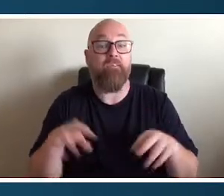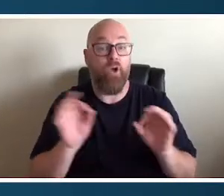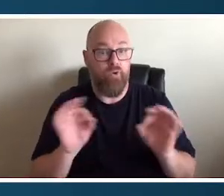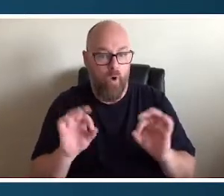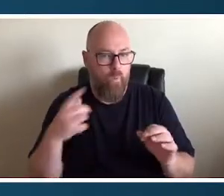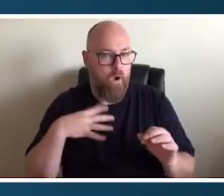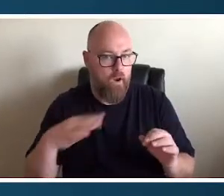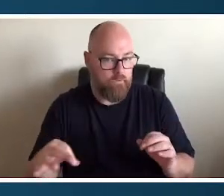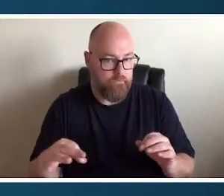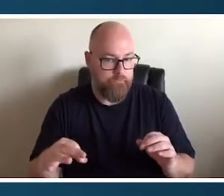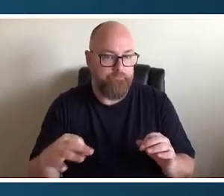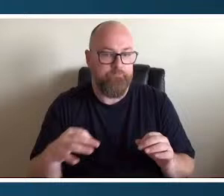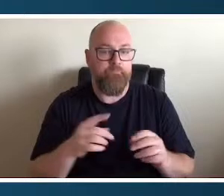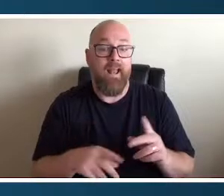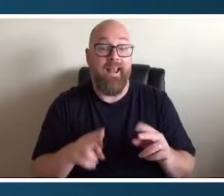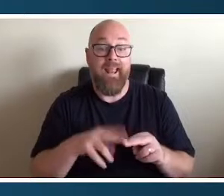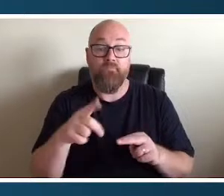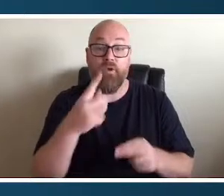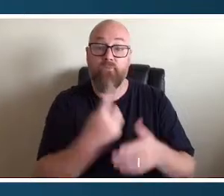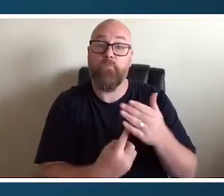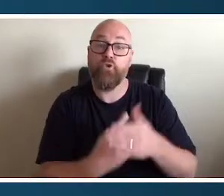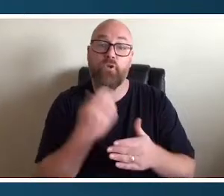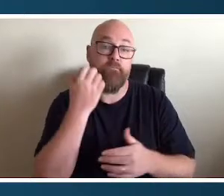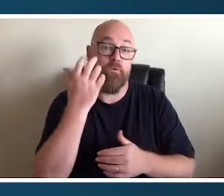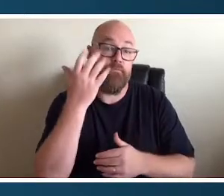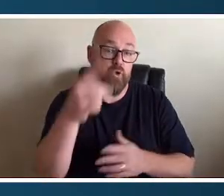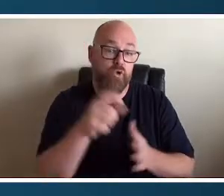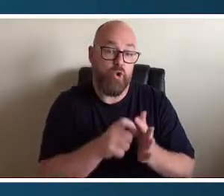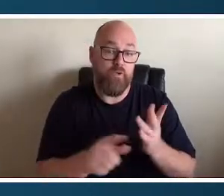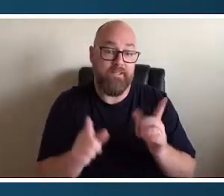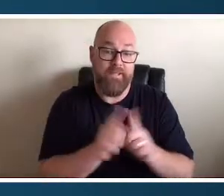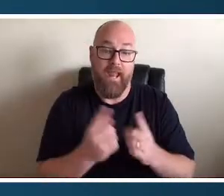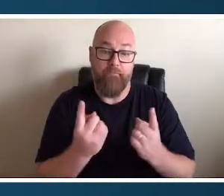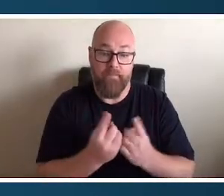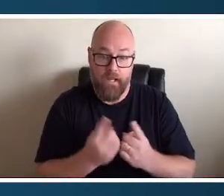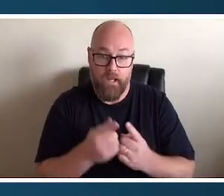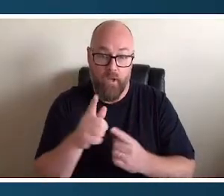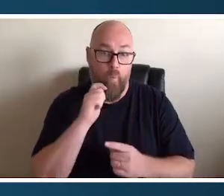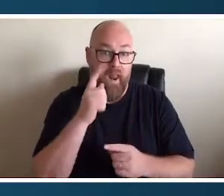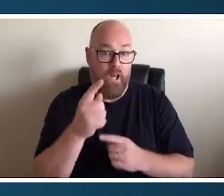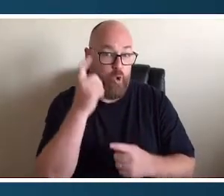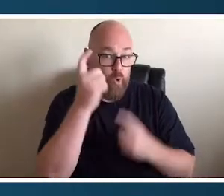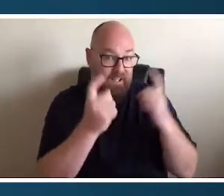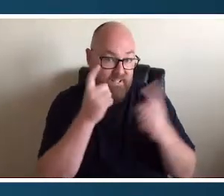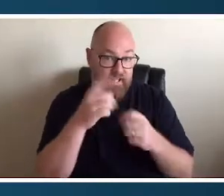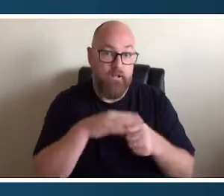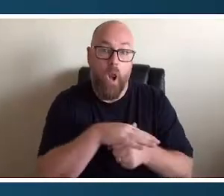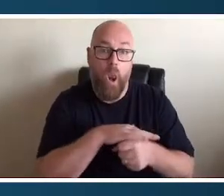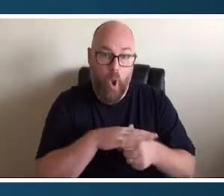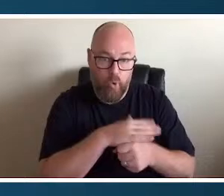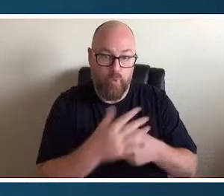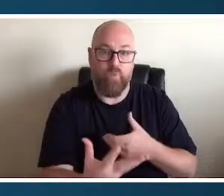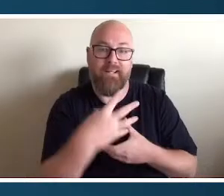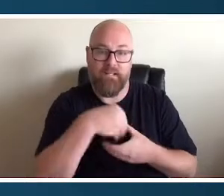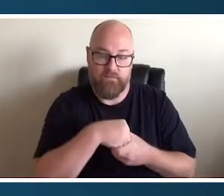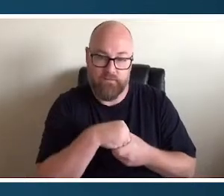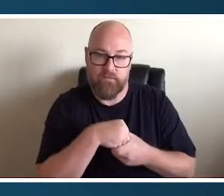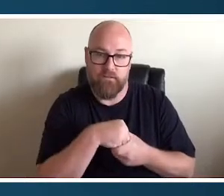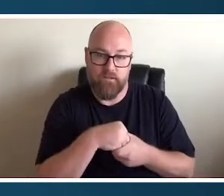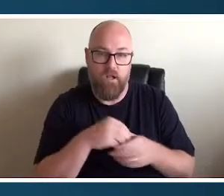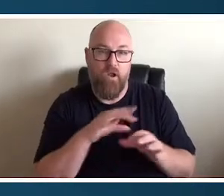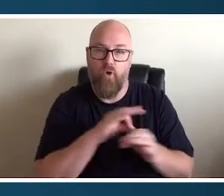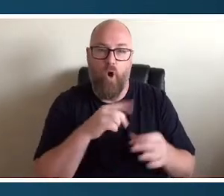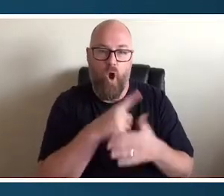And if you have a chance in the future doing the same thing, will you consider include local people more than just data